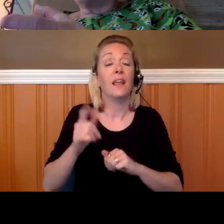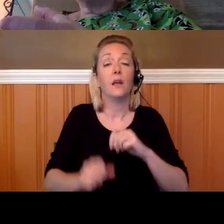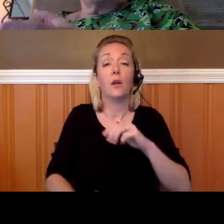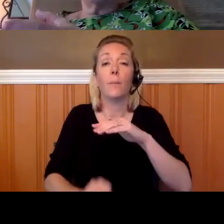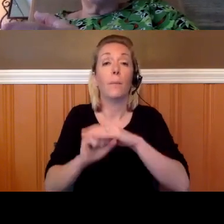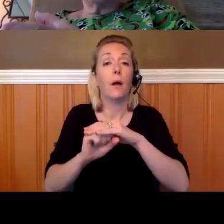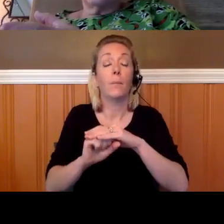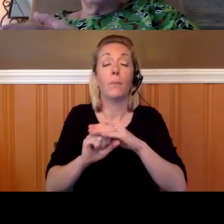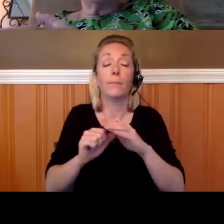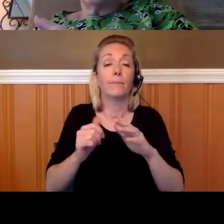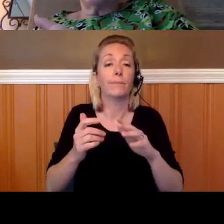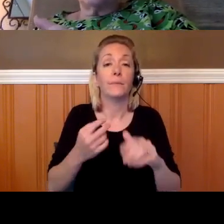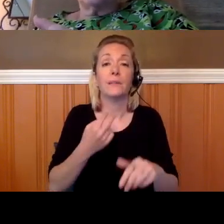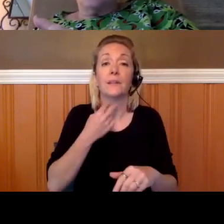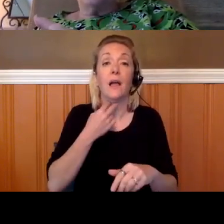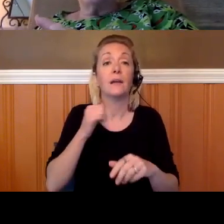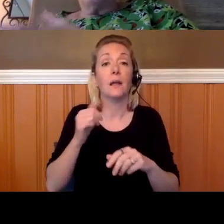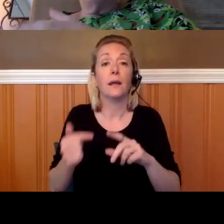like that. But